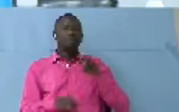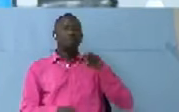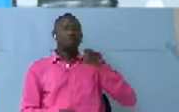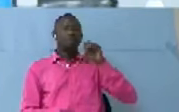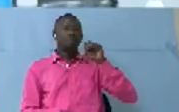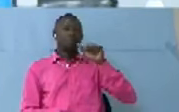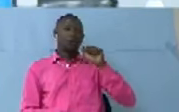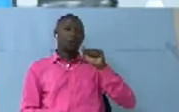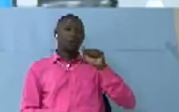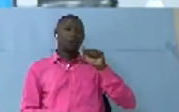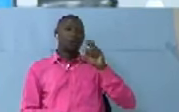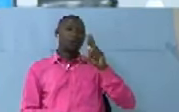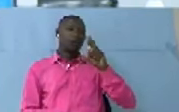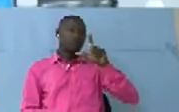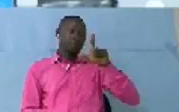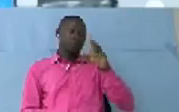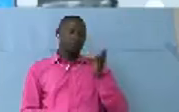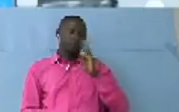Solbaji.